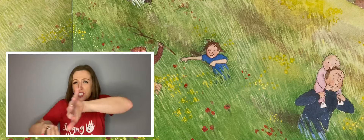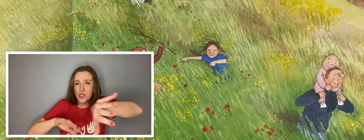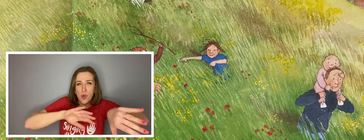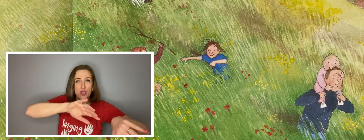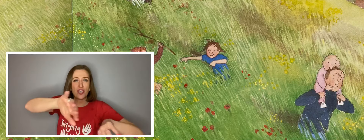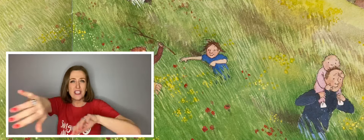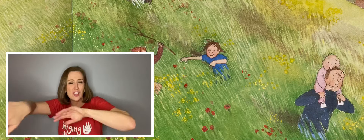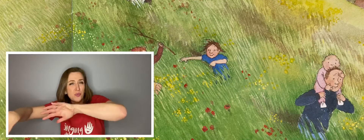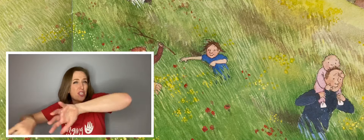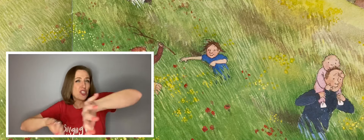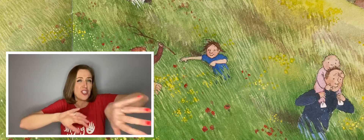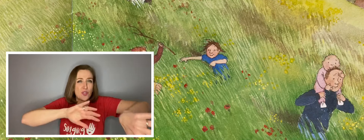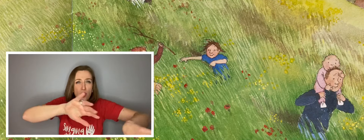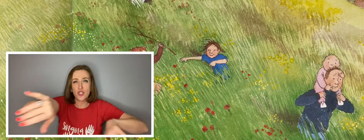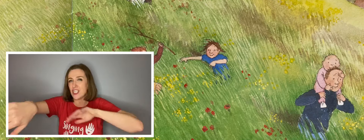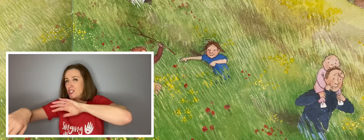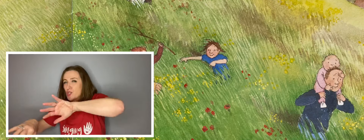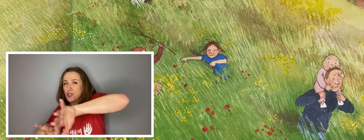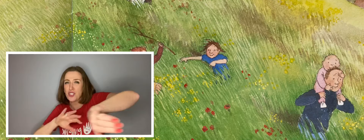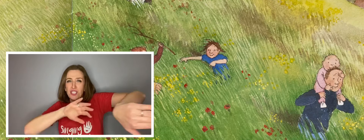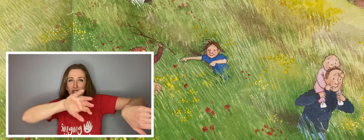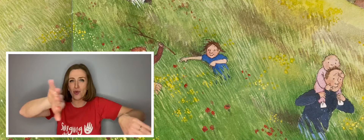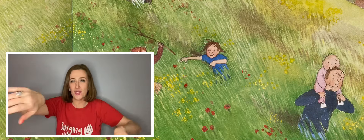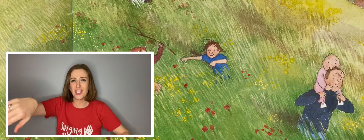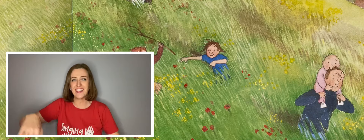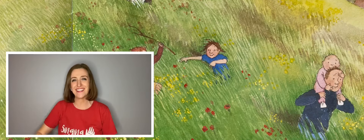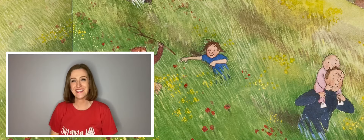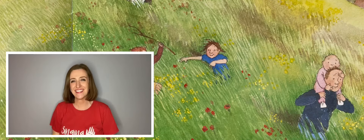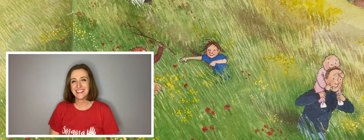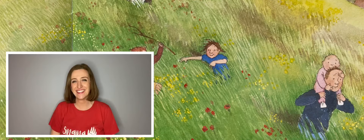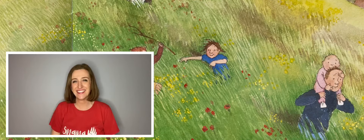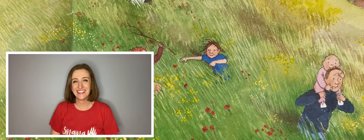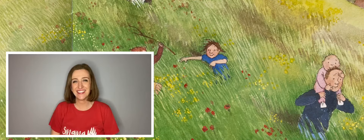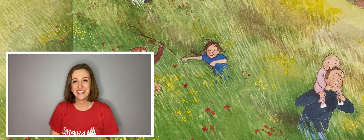Swishy swashy, swishy swashy, swishy swashy.